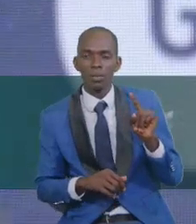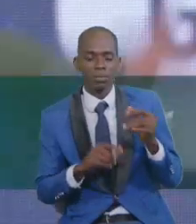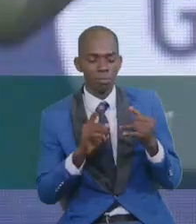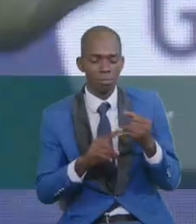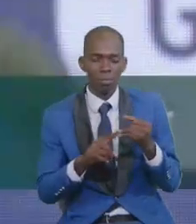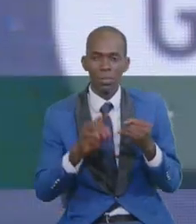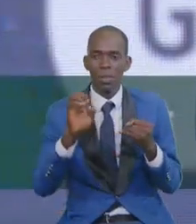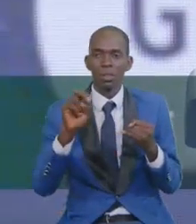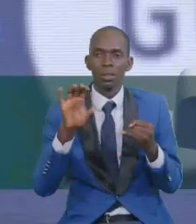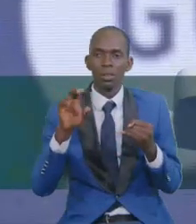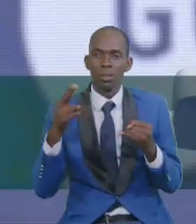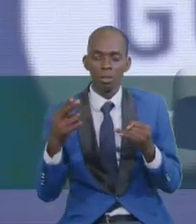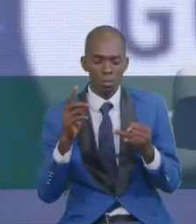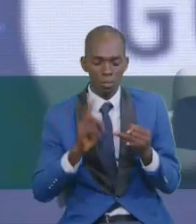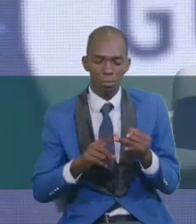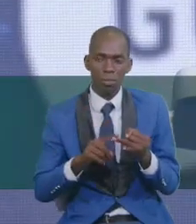Enoch, Abel,